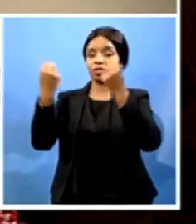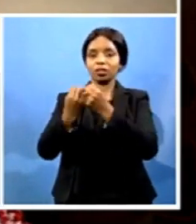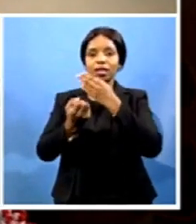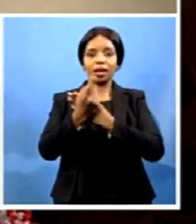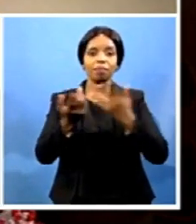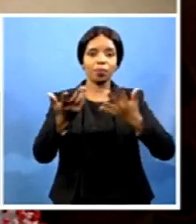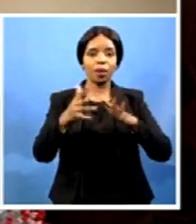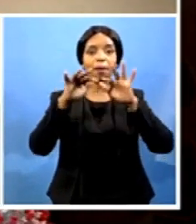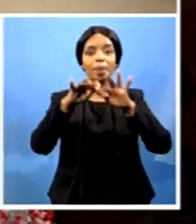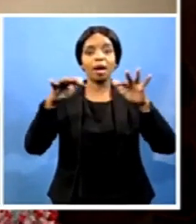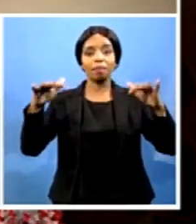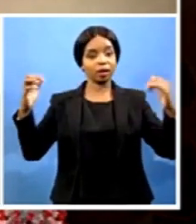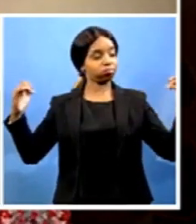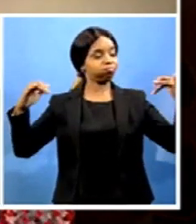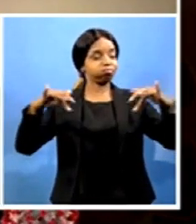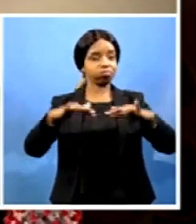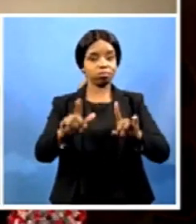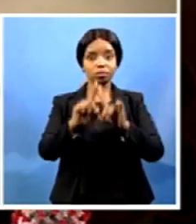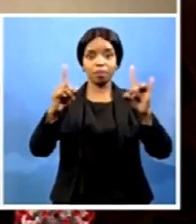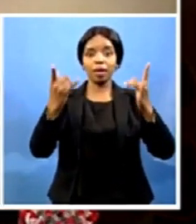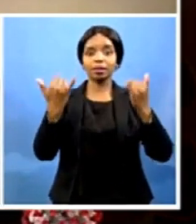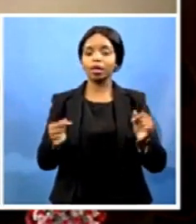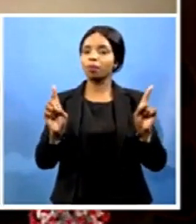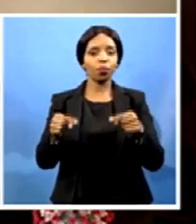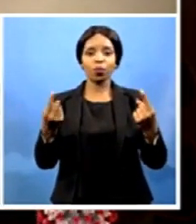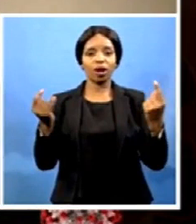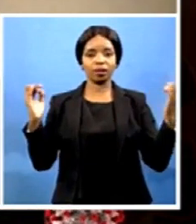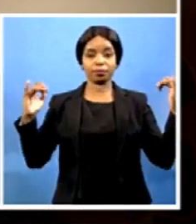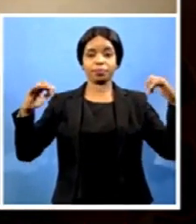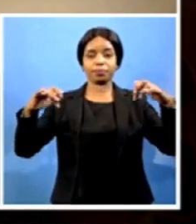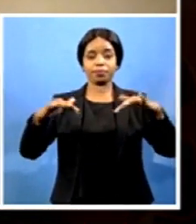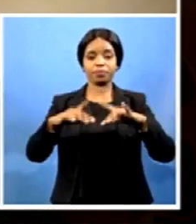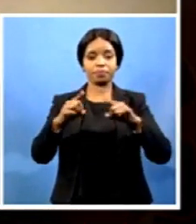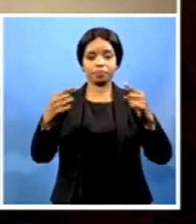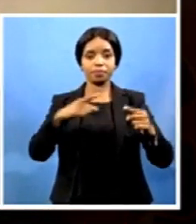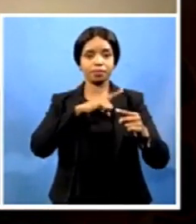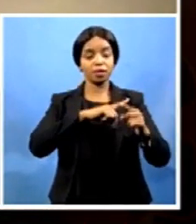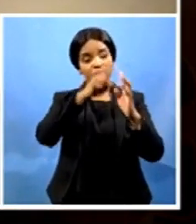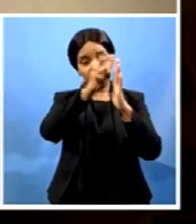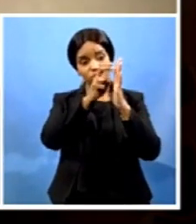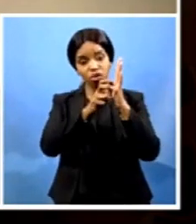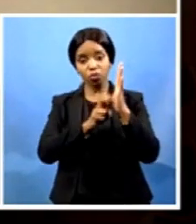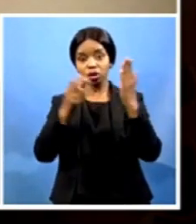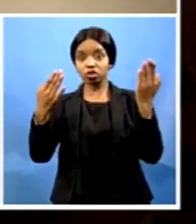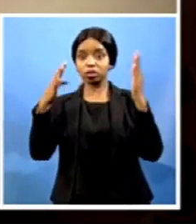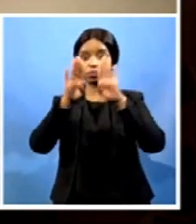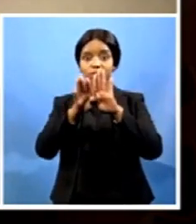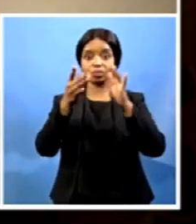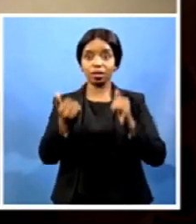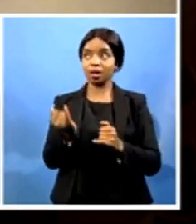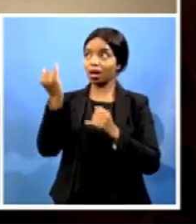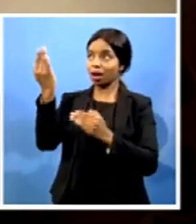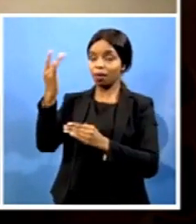by the protocols and regulation by our government, as the National Library, we have